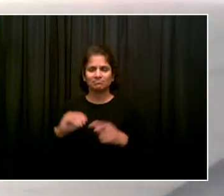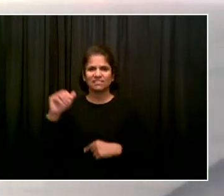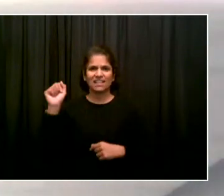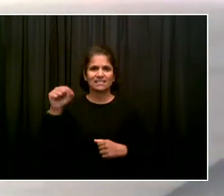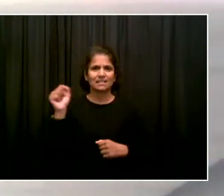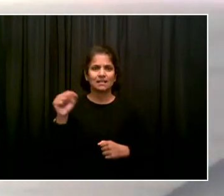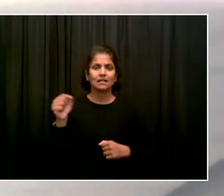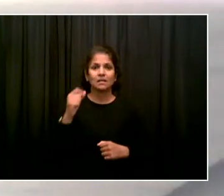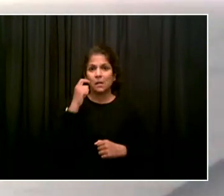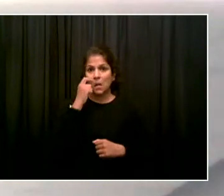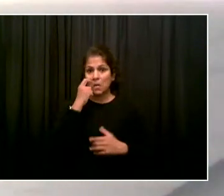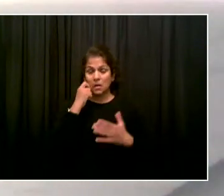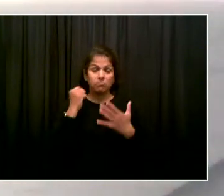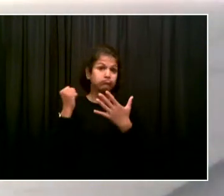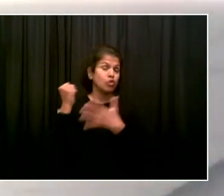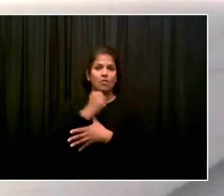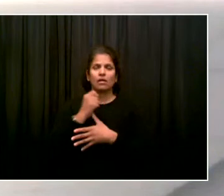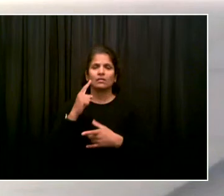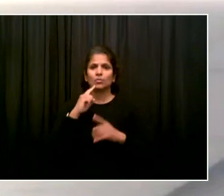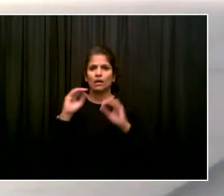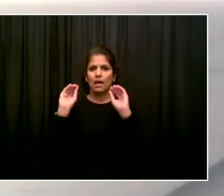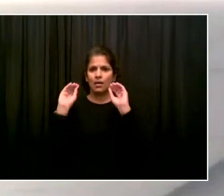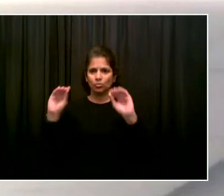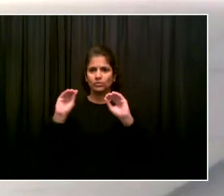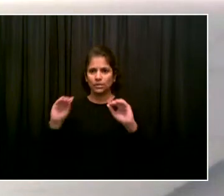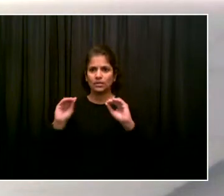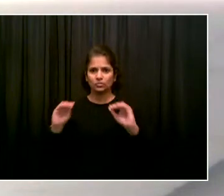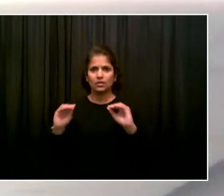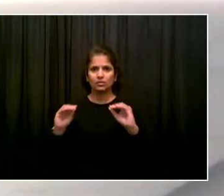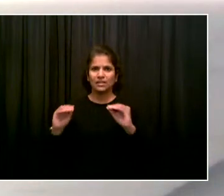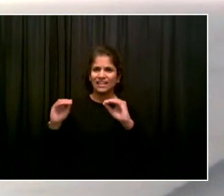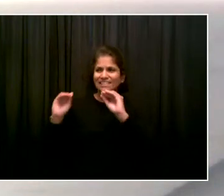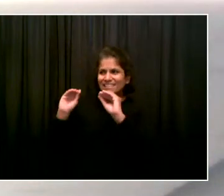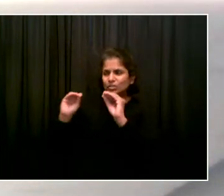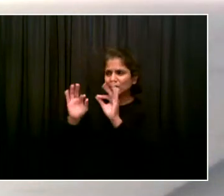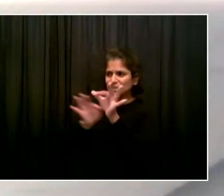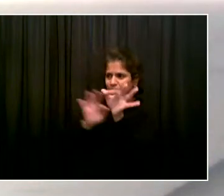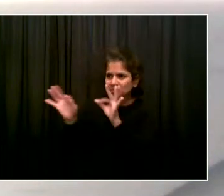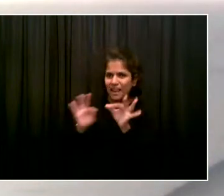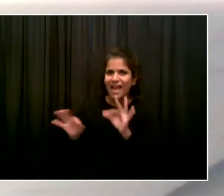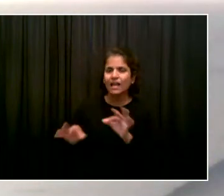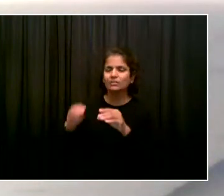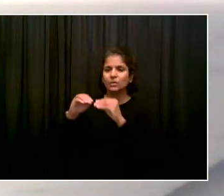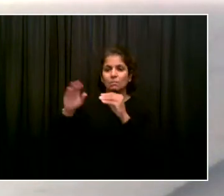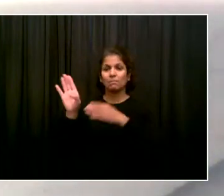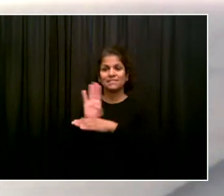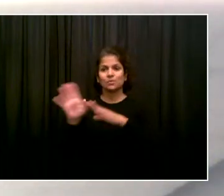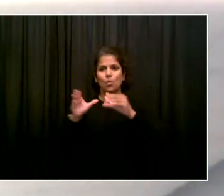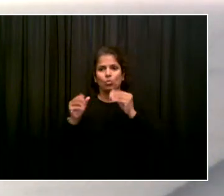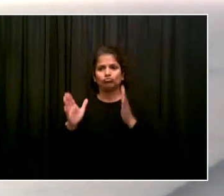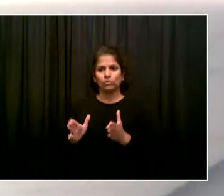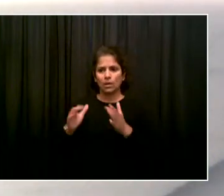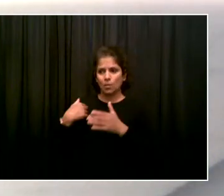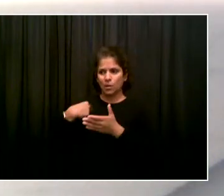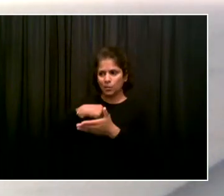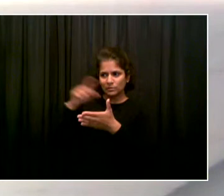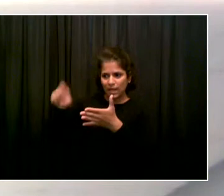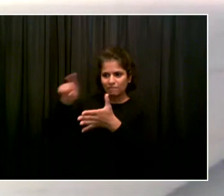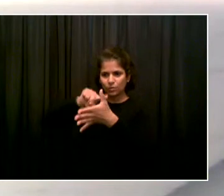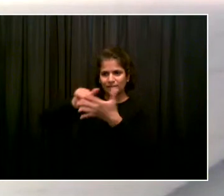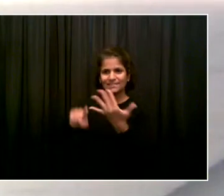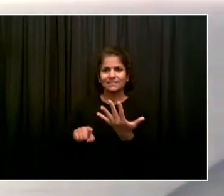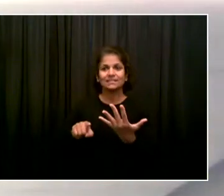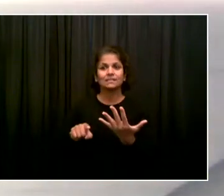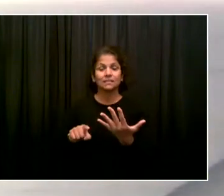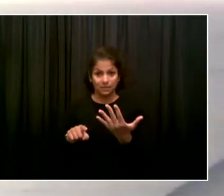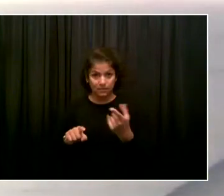this was no different. 50,000 or so businesses contacted, trained, our SBS team